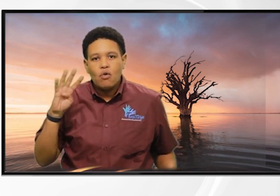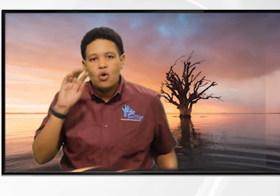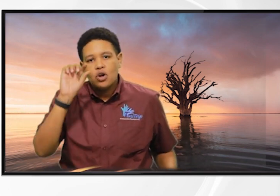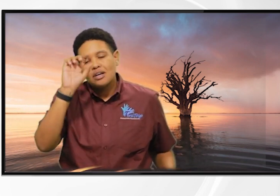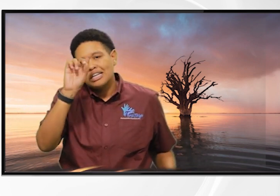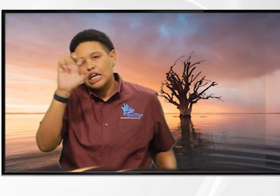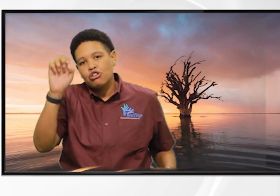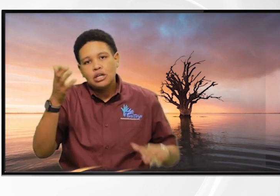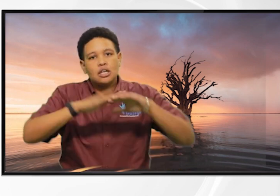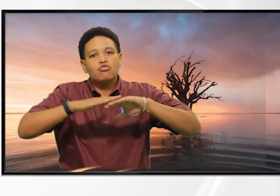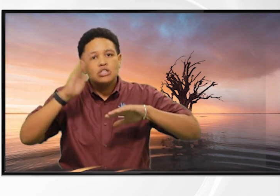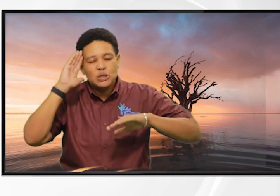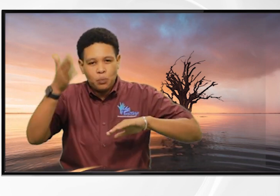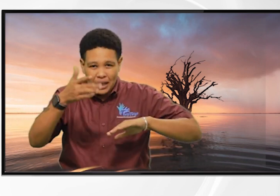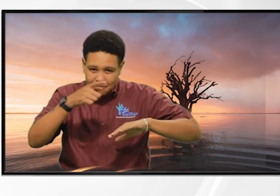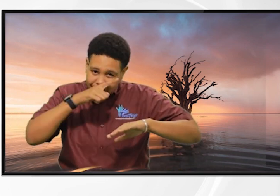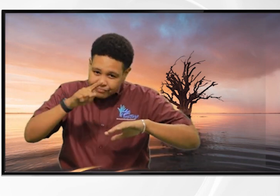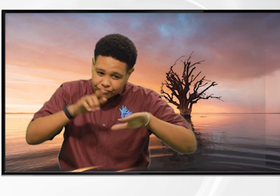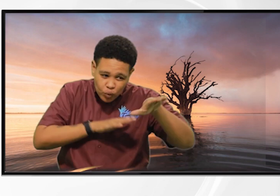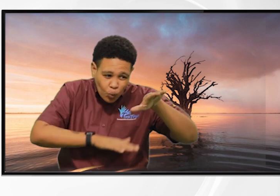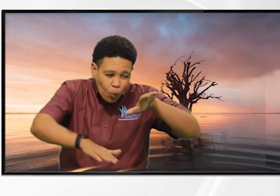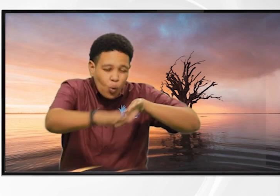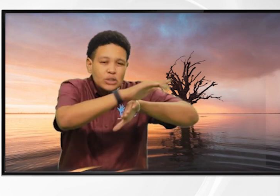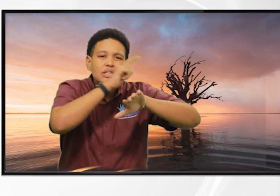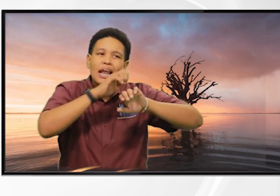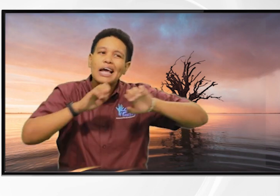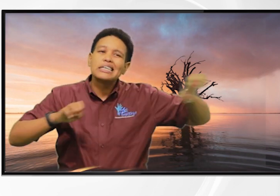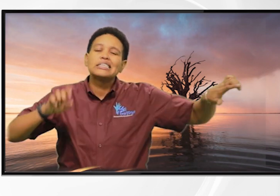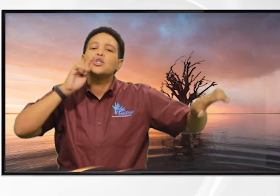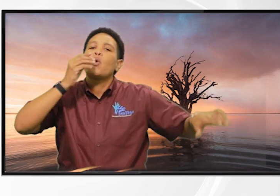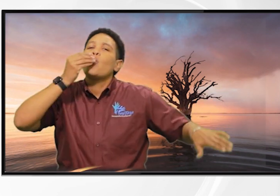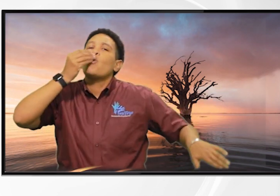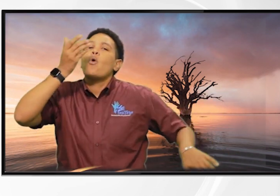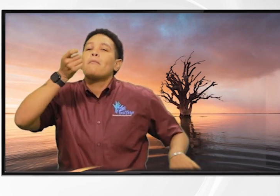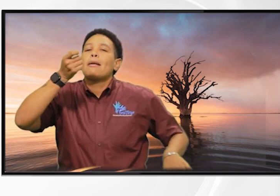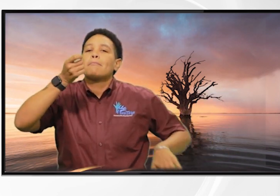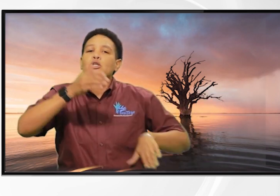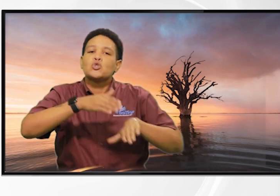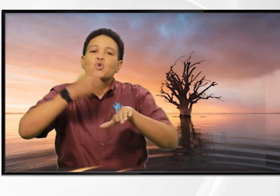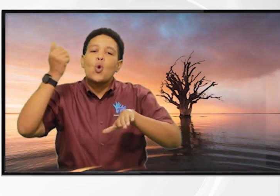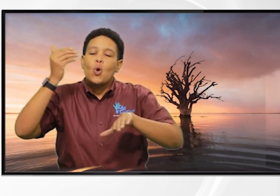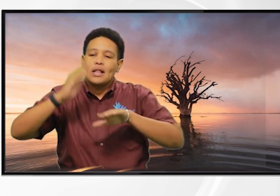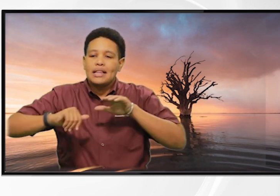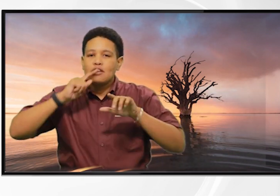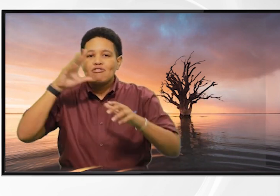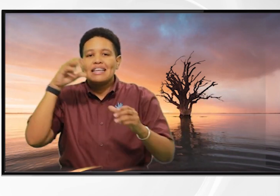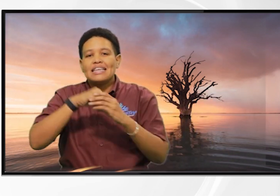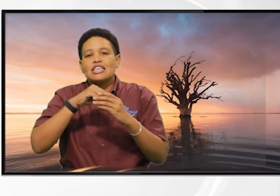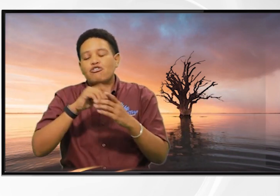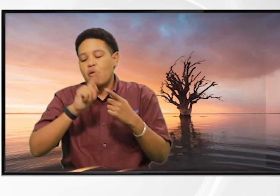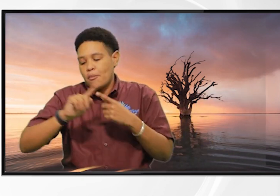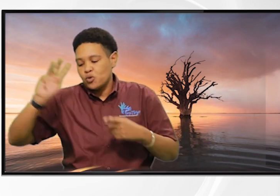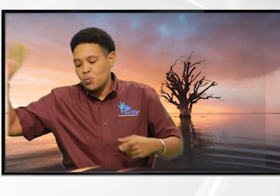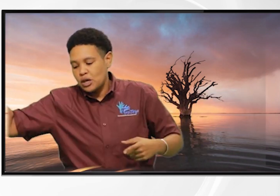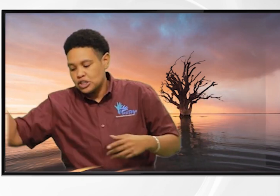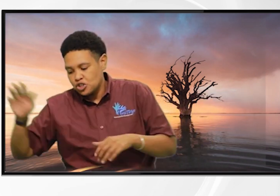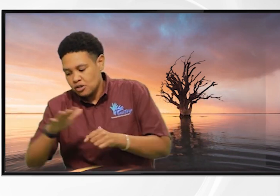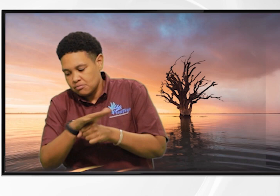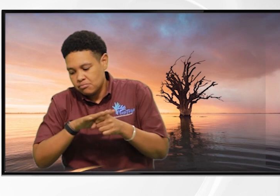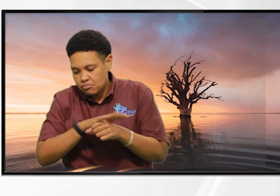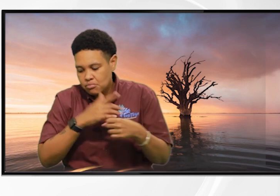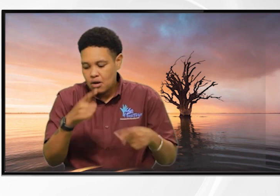and eastern regions warm at a slightly slower rate than interior and western regions.